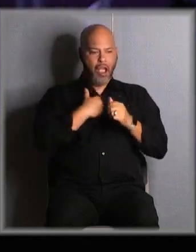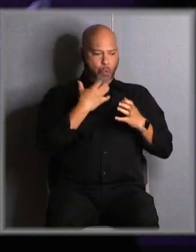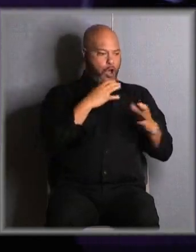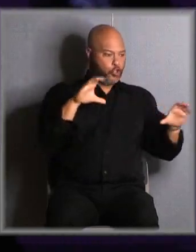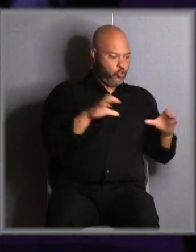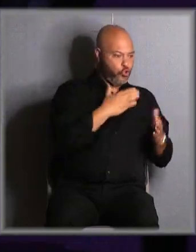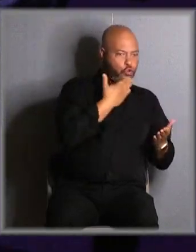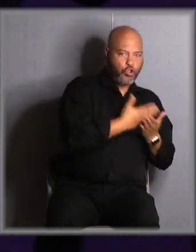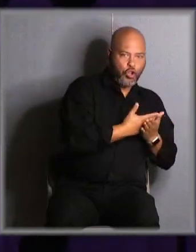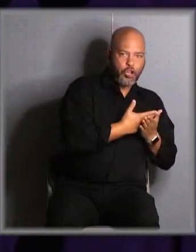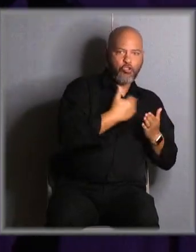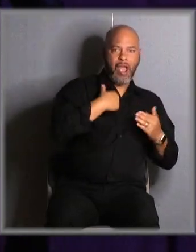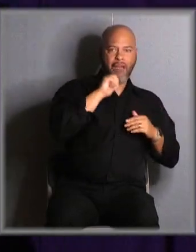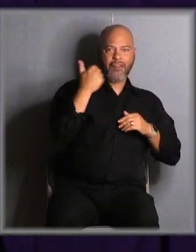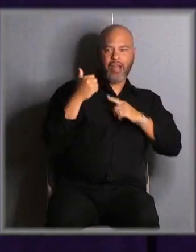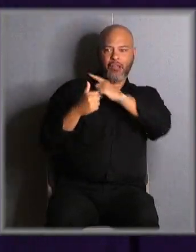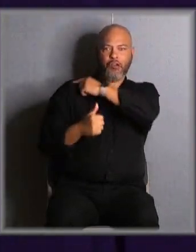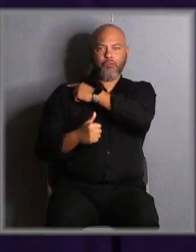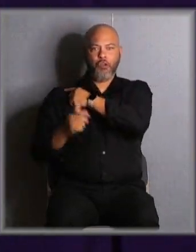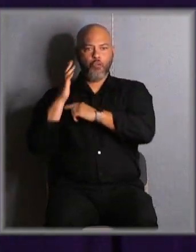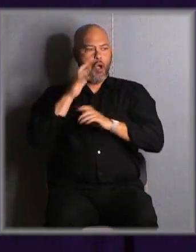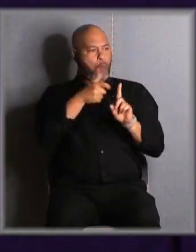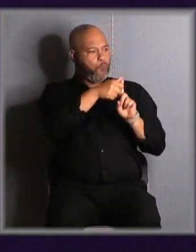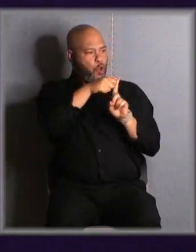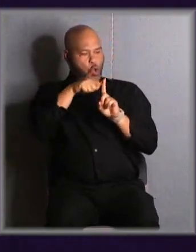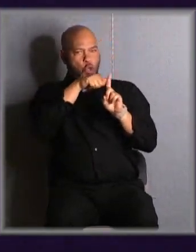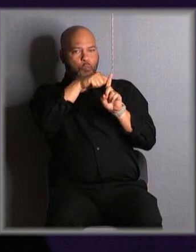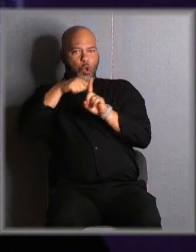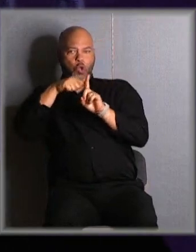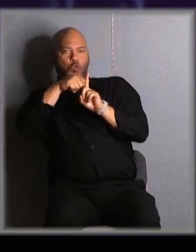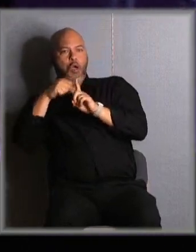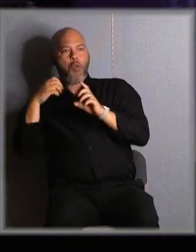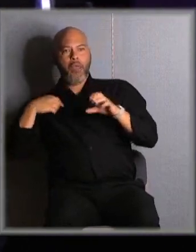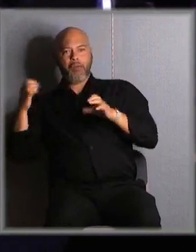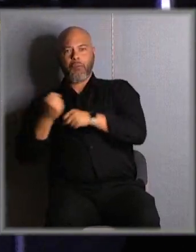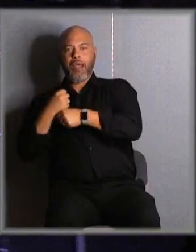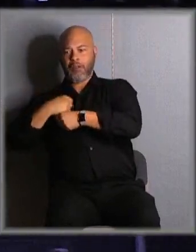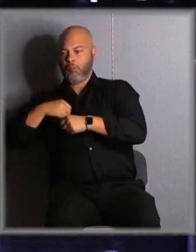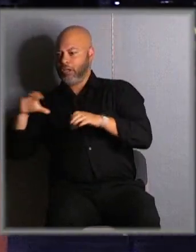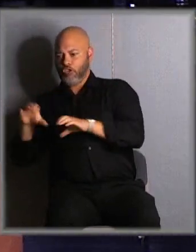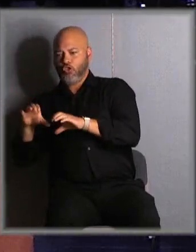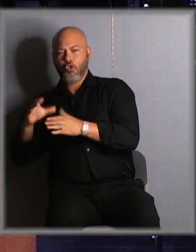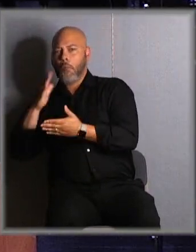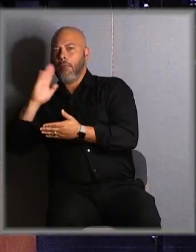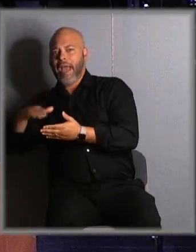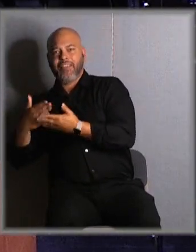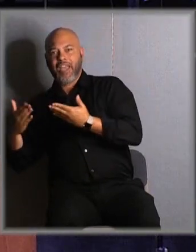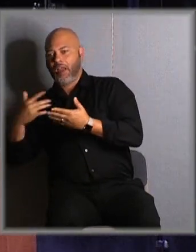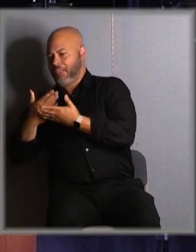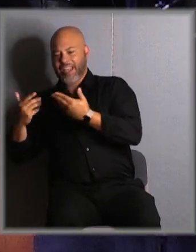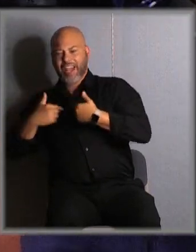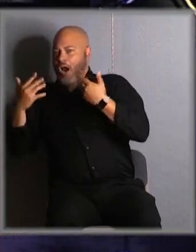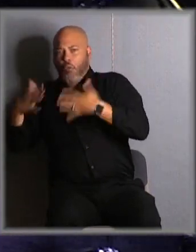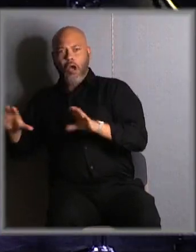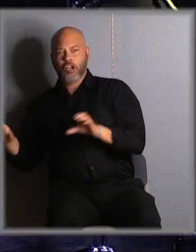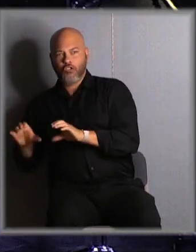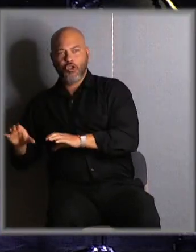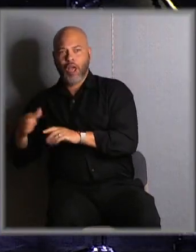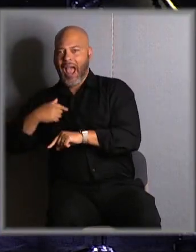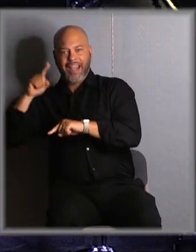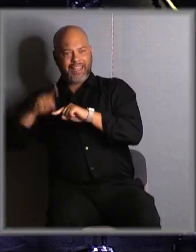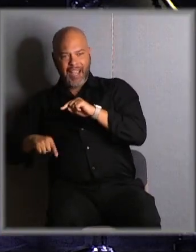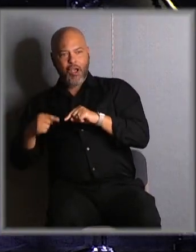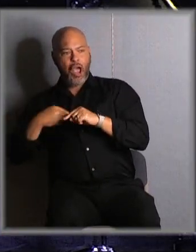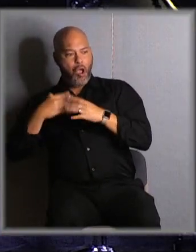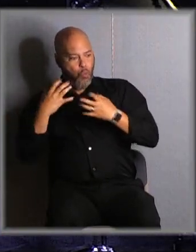good, there's another spirit that pulls me to make me want to do what I don't want to do. The thing that I want to do, I can't do. The thing